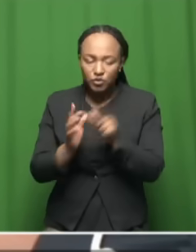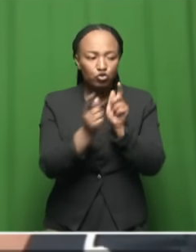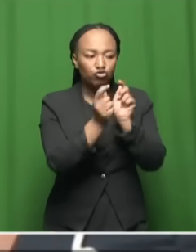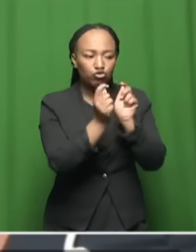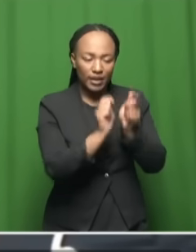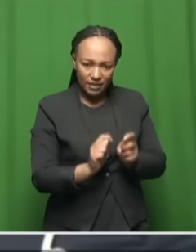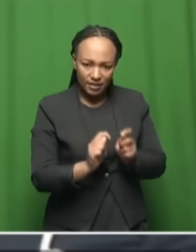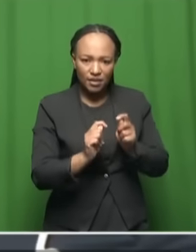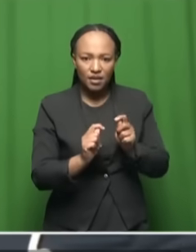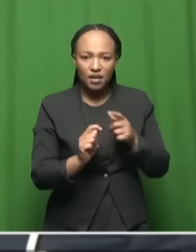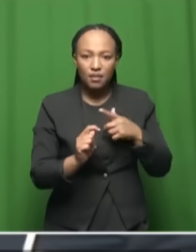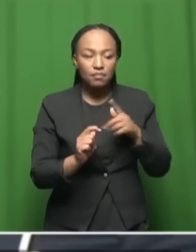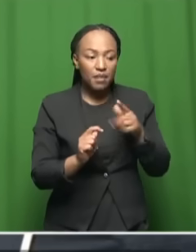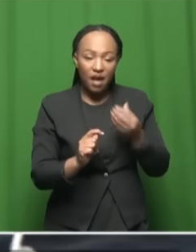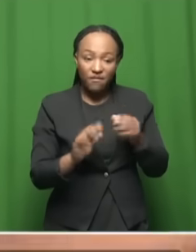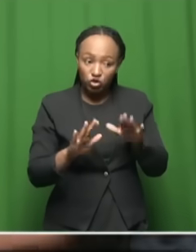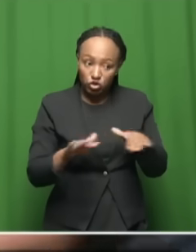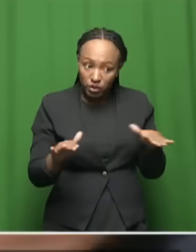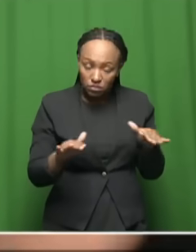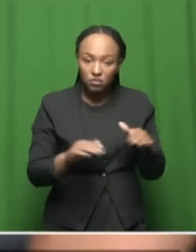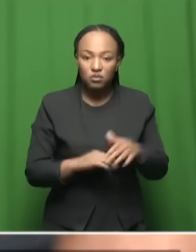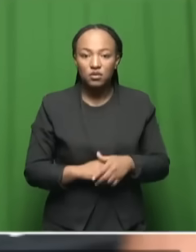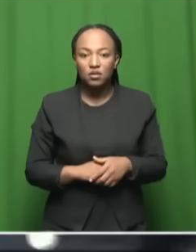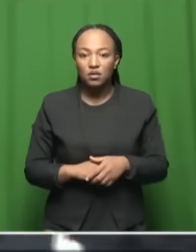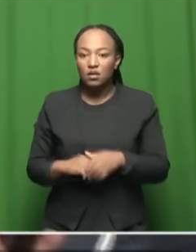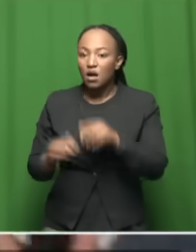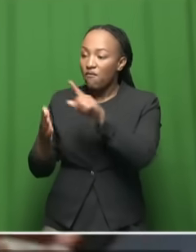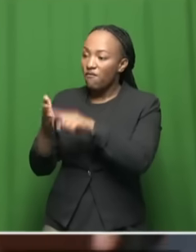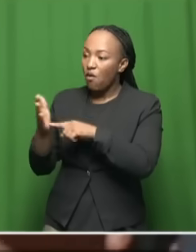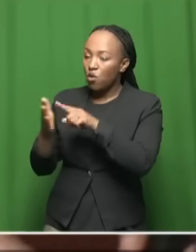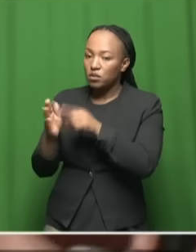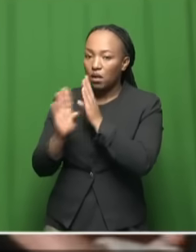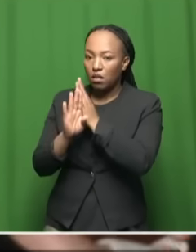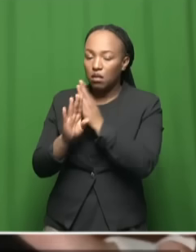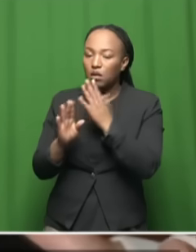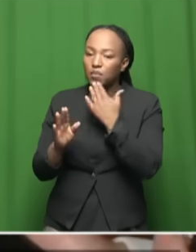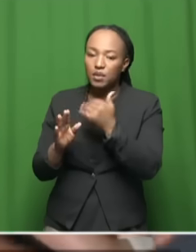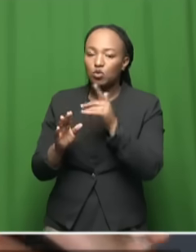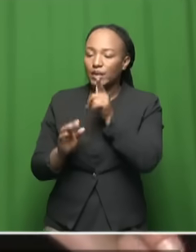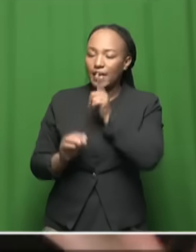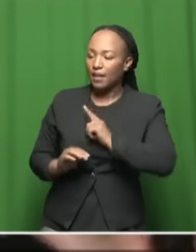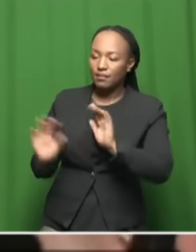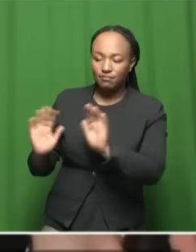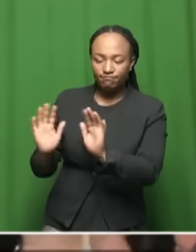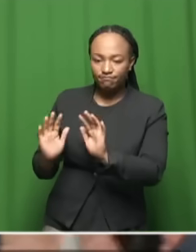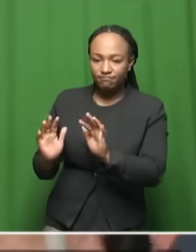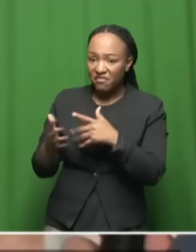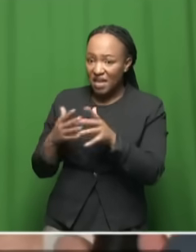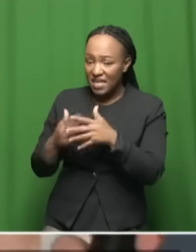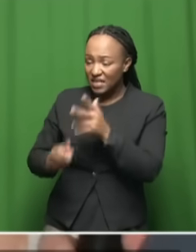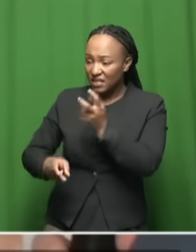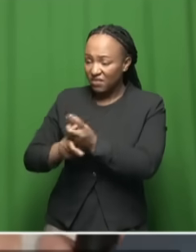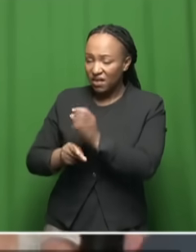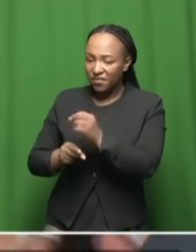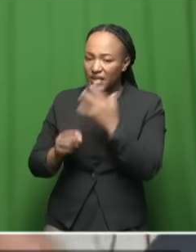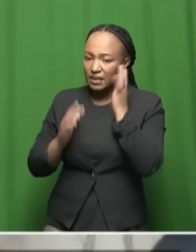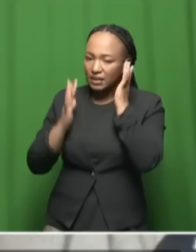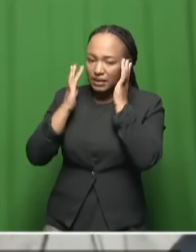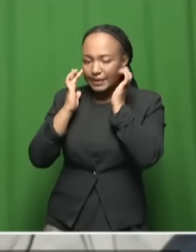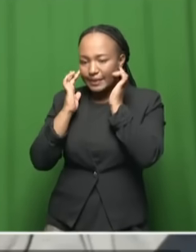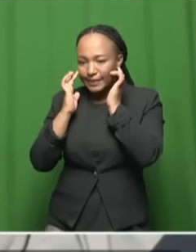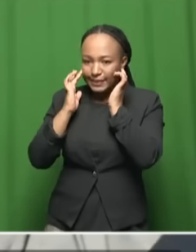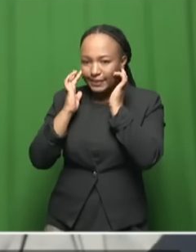future for when I do have children. Yeah. Your vote is your secret, of course. Please don't share that with us. But did you have difficulty in deciding how you